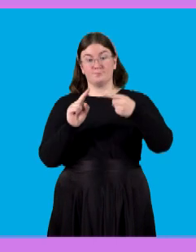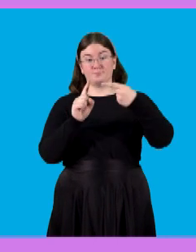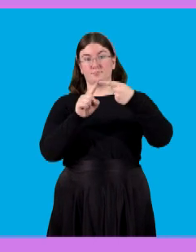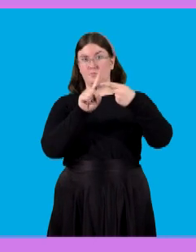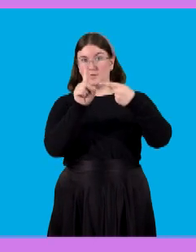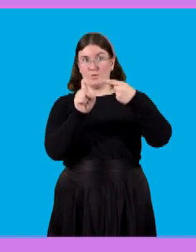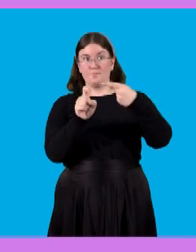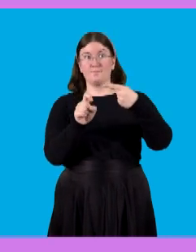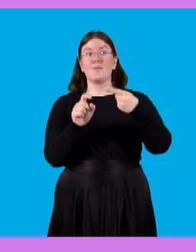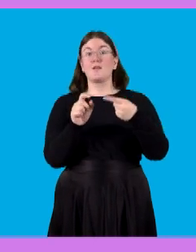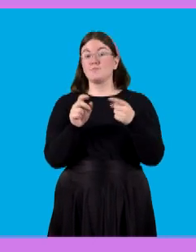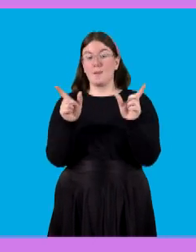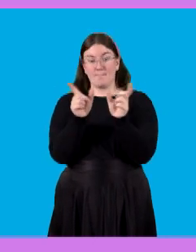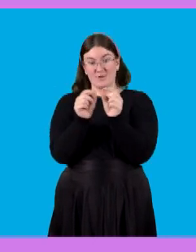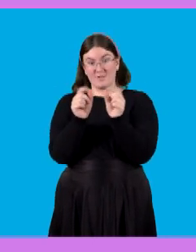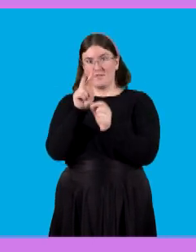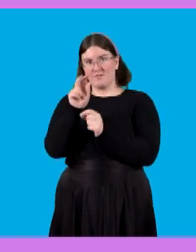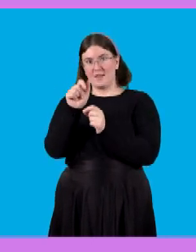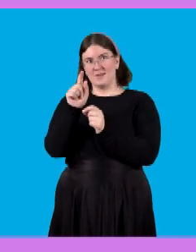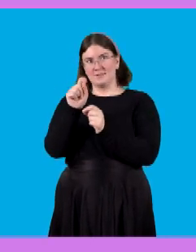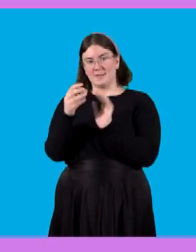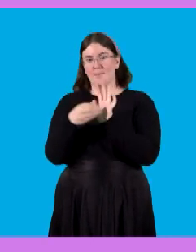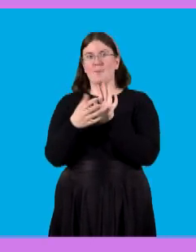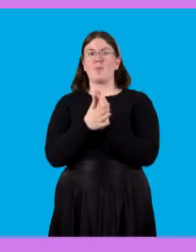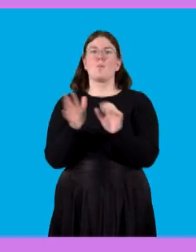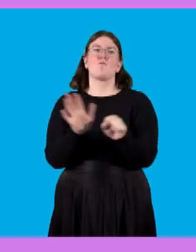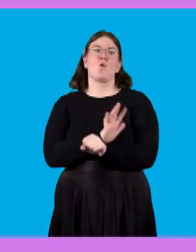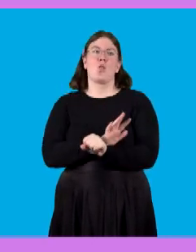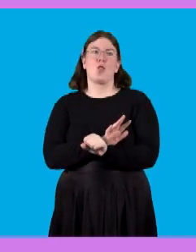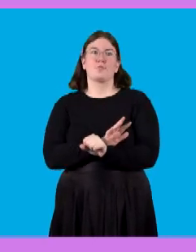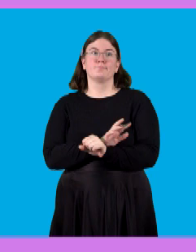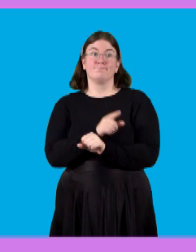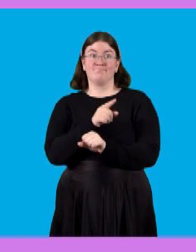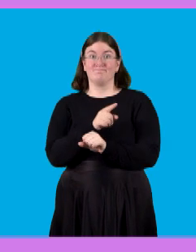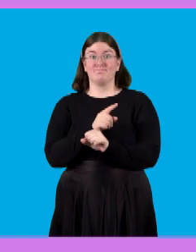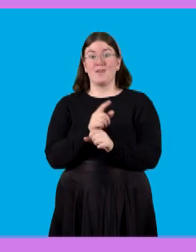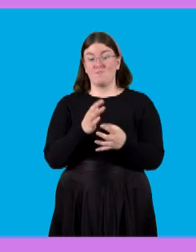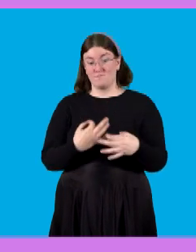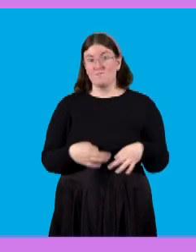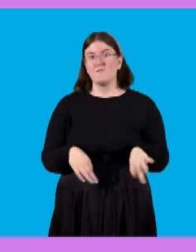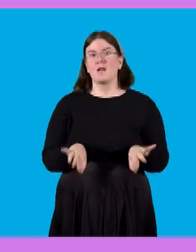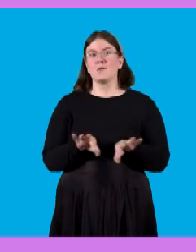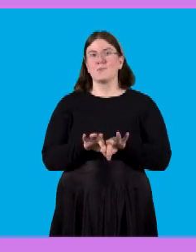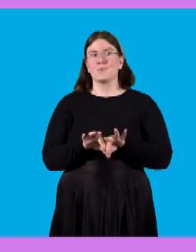full. Right, so this is again a level 1 question. So here we'll indicate that this is value